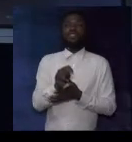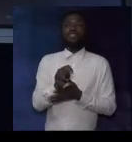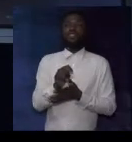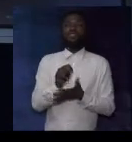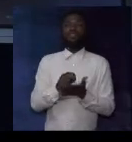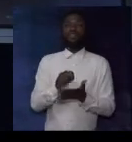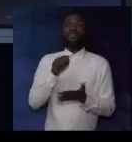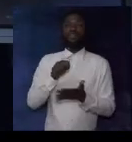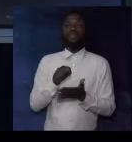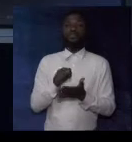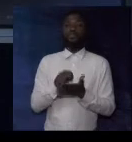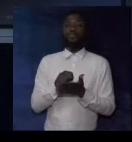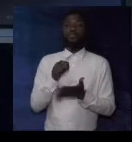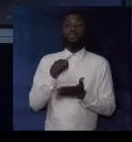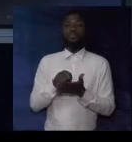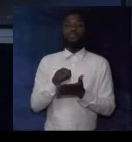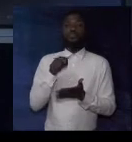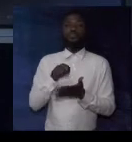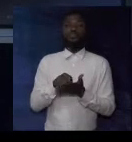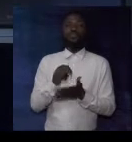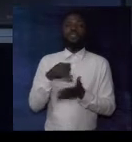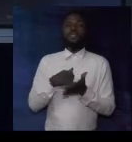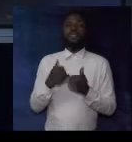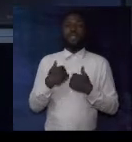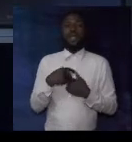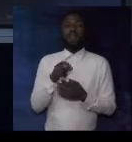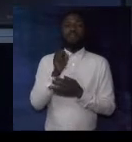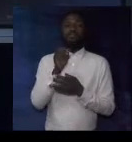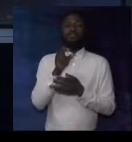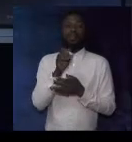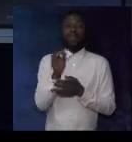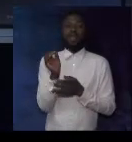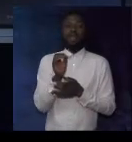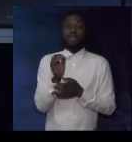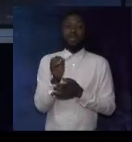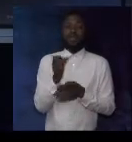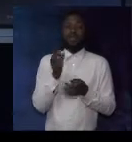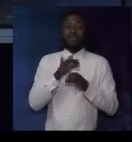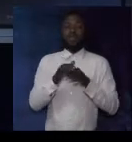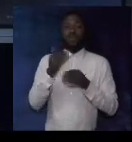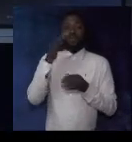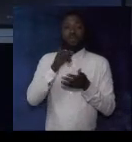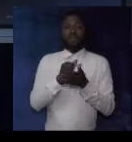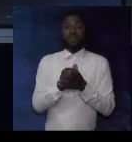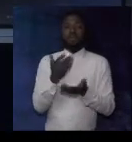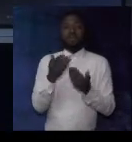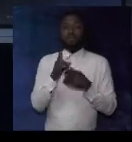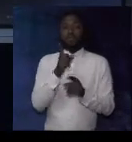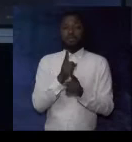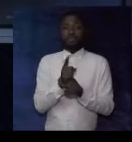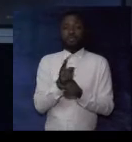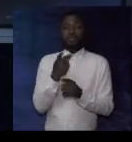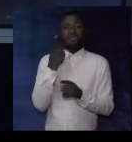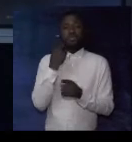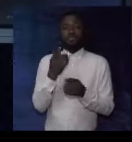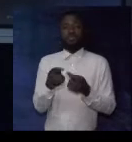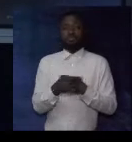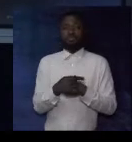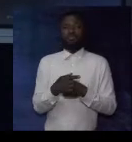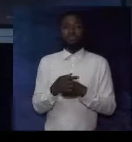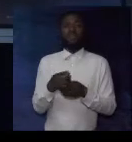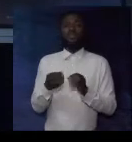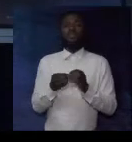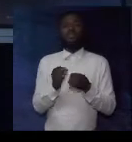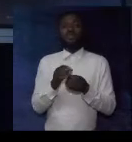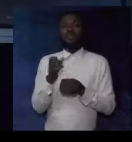is 1 trillion. And 1 trillion has 12 zeros. Okay, if you didn't know that before, perhaps just keep that at